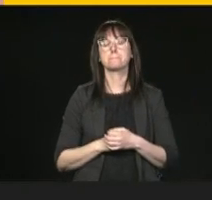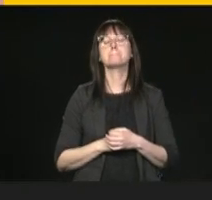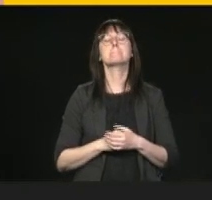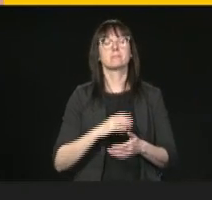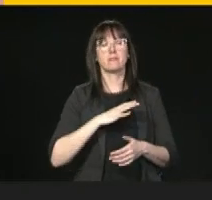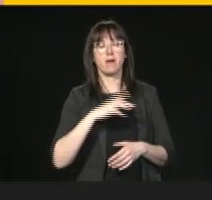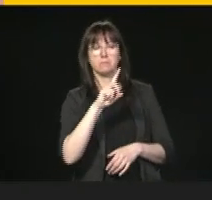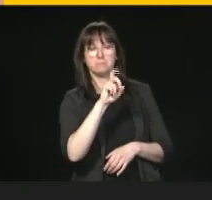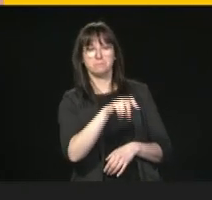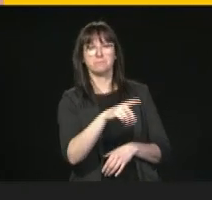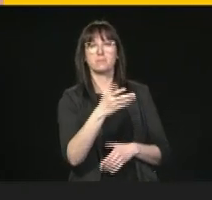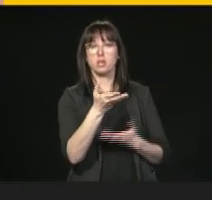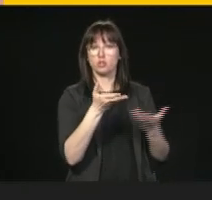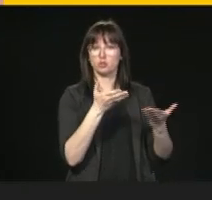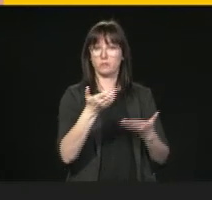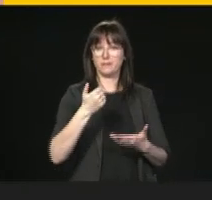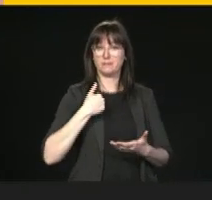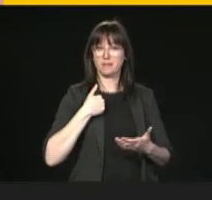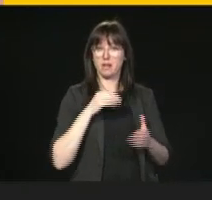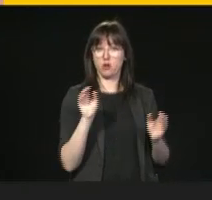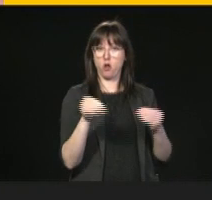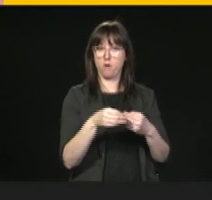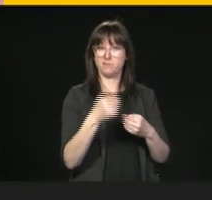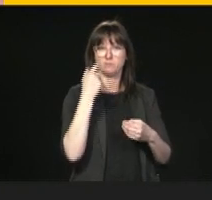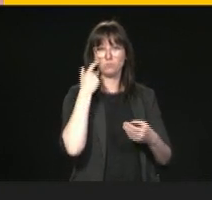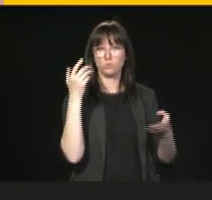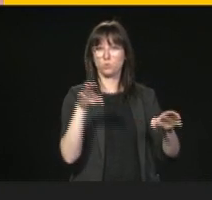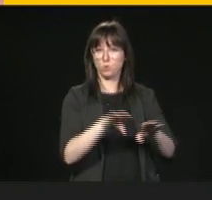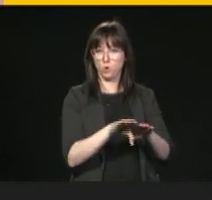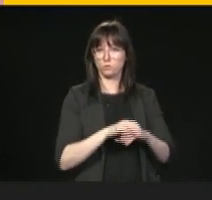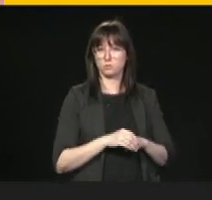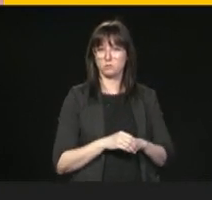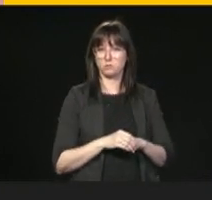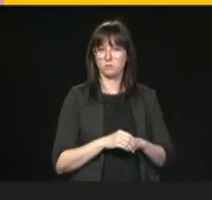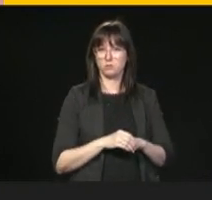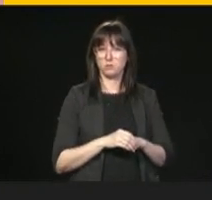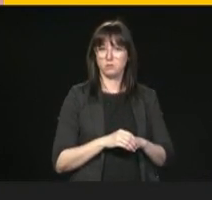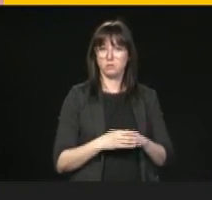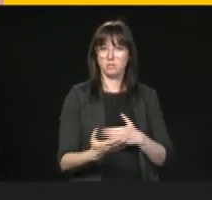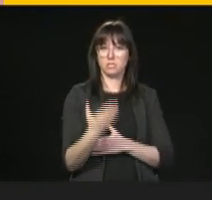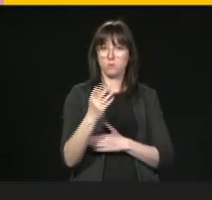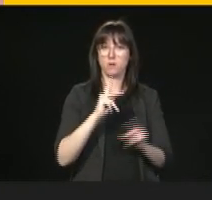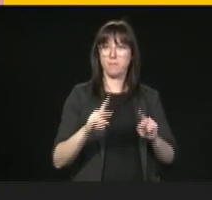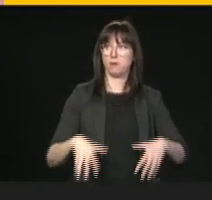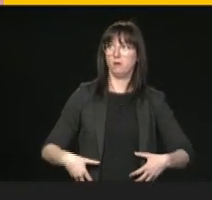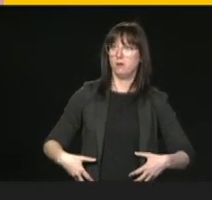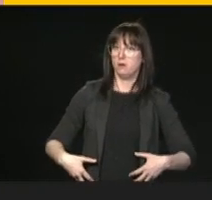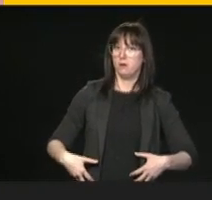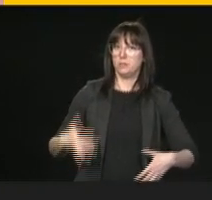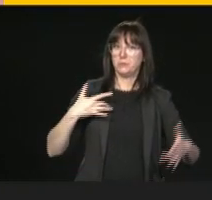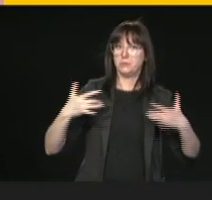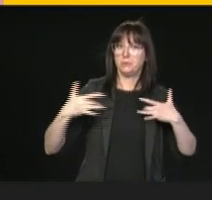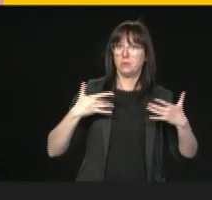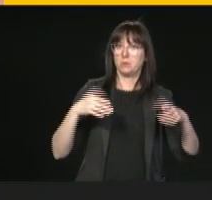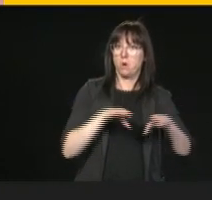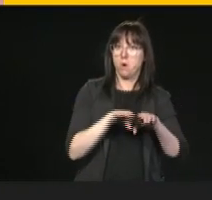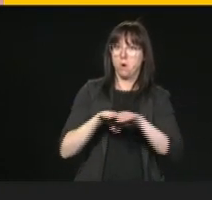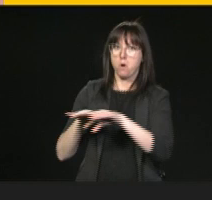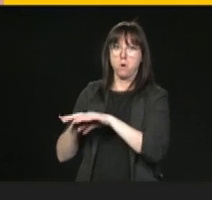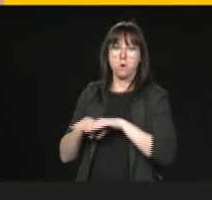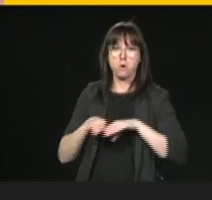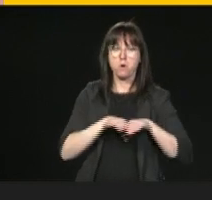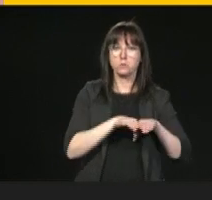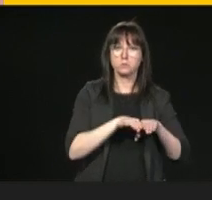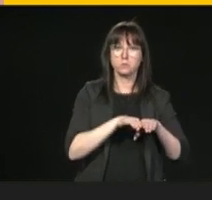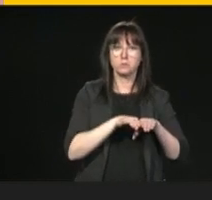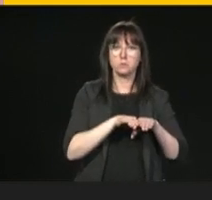offices, and there are people who are concerned this morning to hear that these offices will be closed, even though there's a great